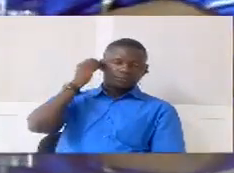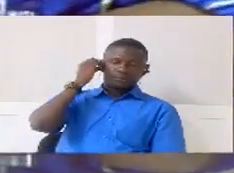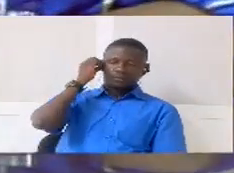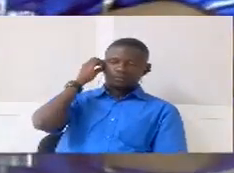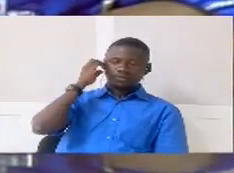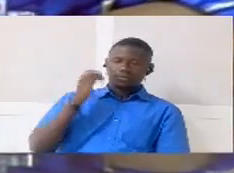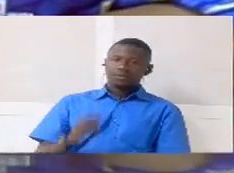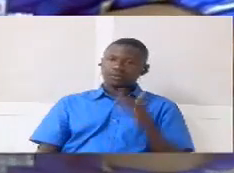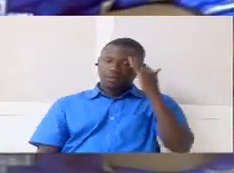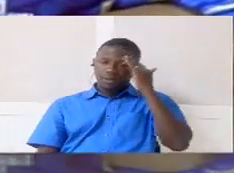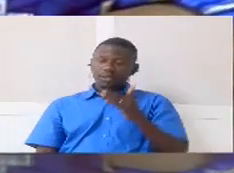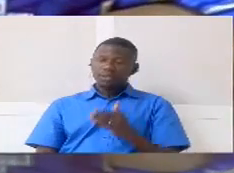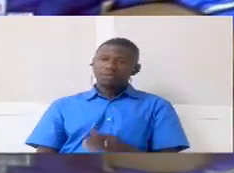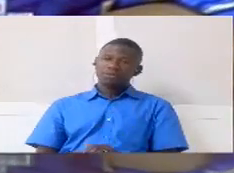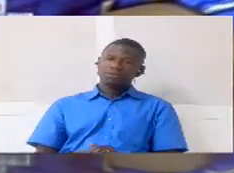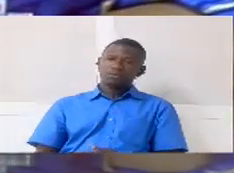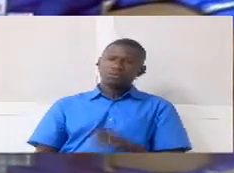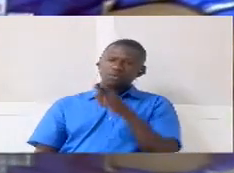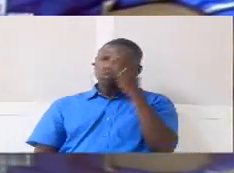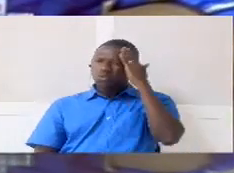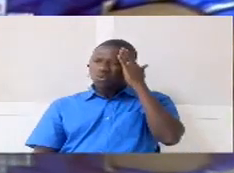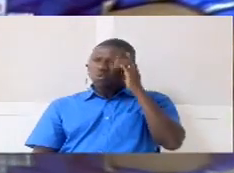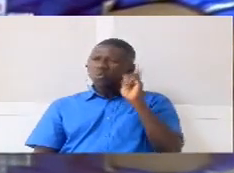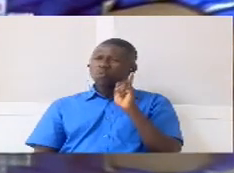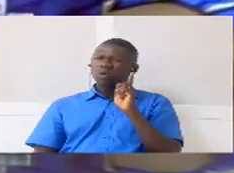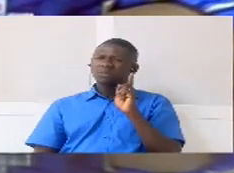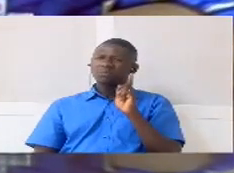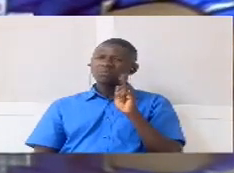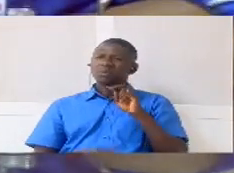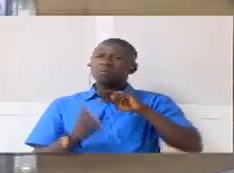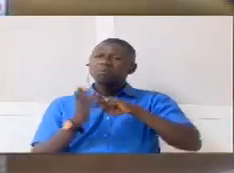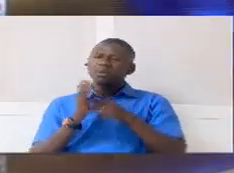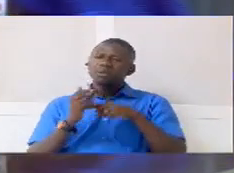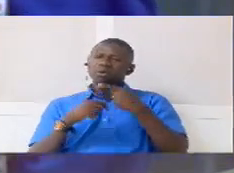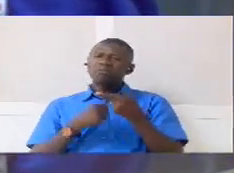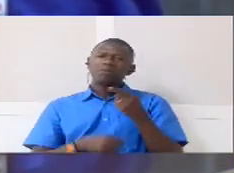Thank you. Do you know what beriberi is? Inumbara. Beriberi dum yalo neba.